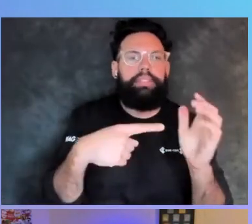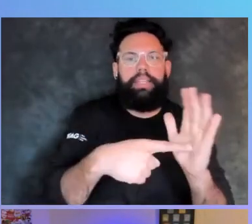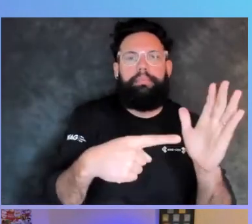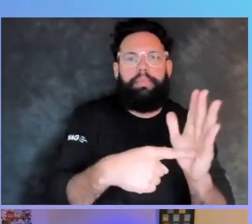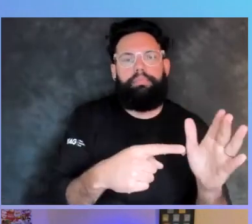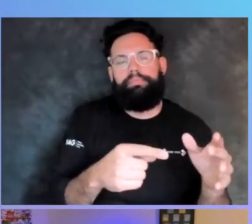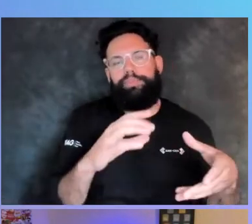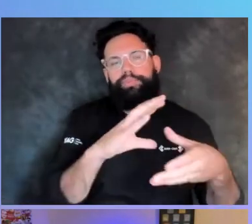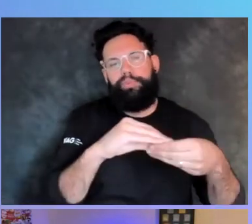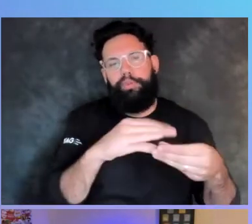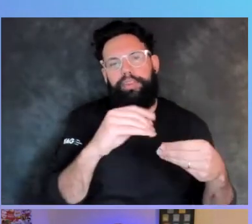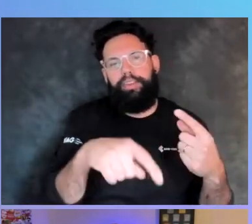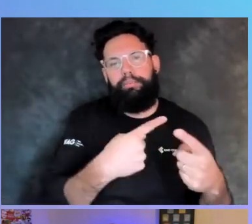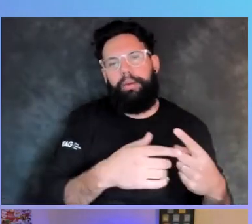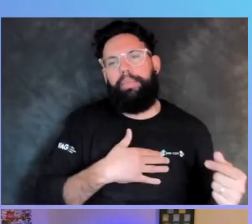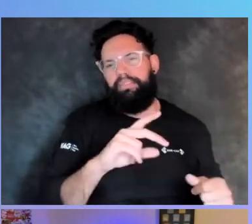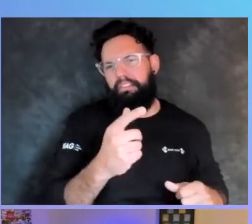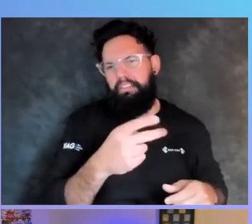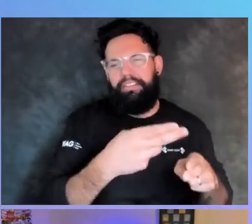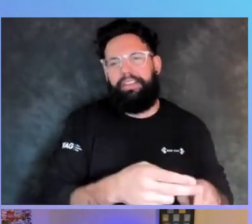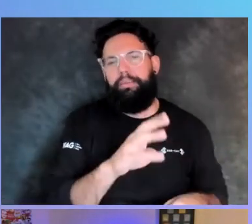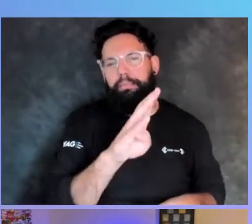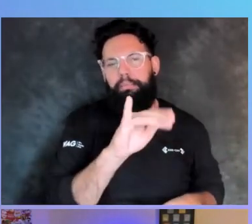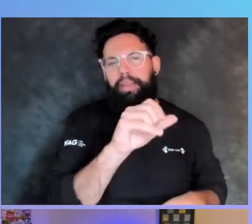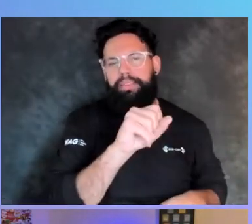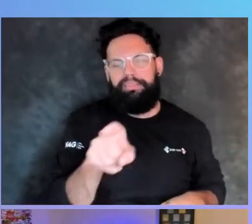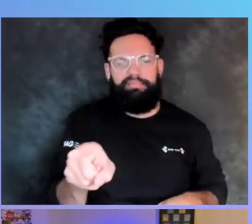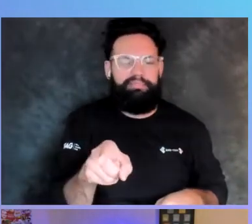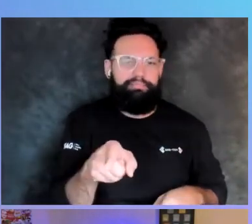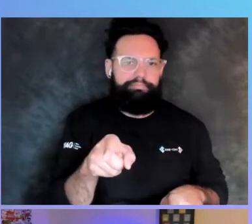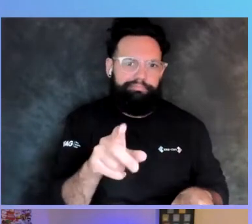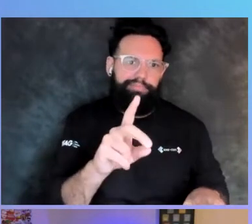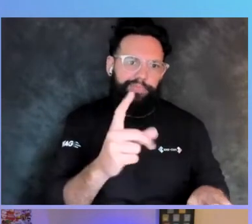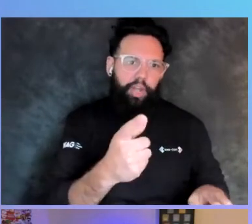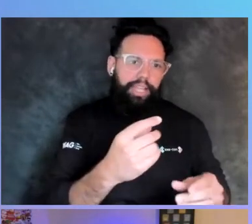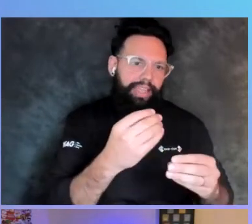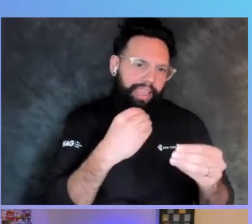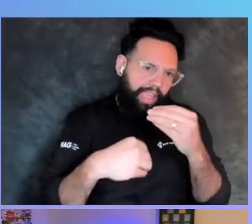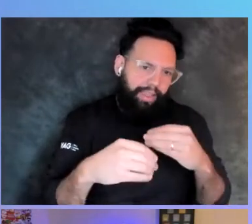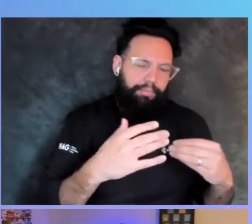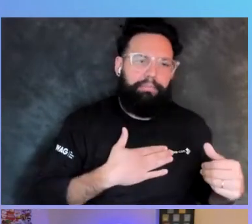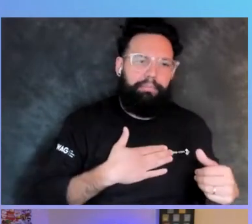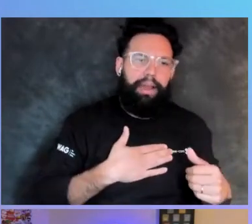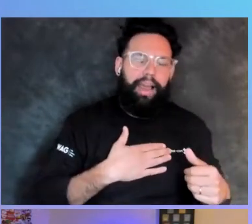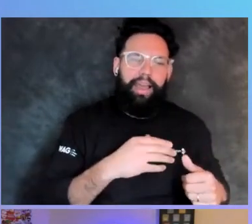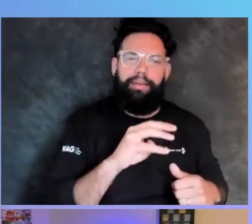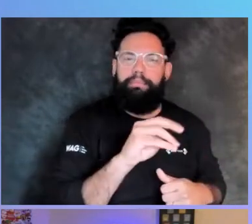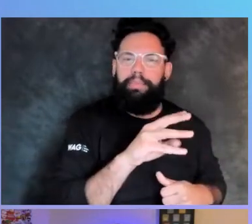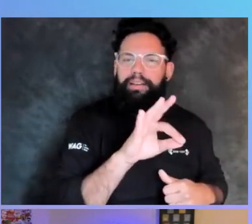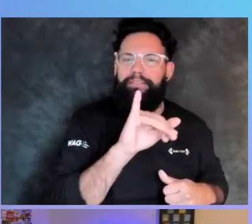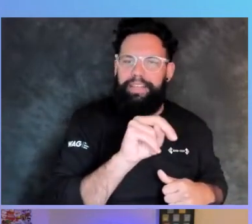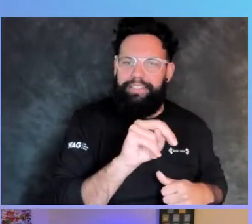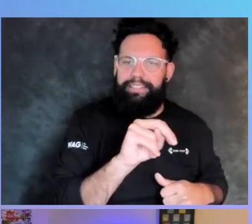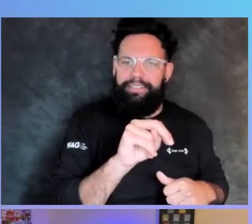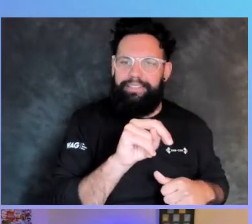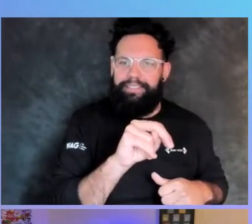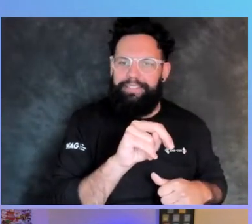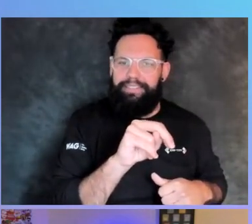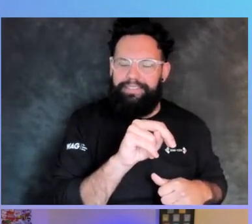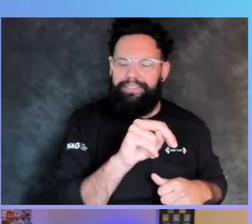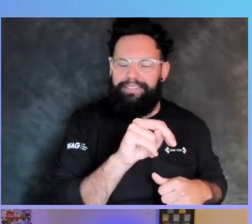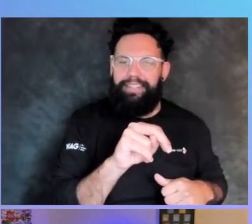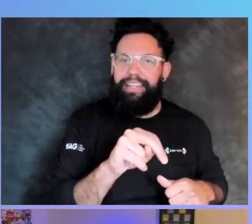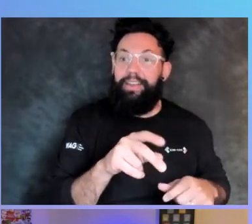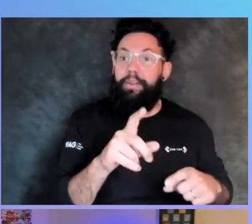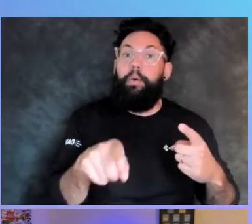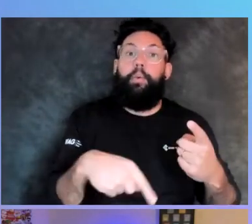and how she ate all my banana muffins as they were cooling on a table. When I discovered that this happened, I began to scold her, but I couldn't be super